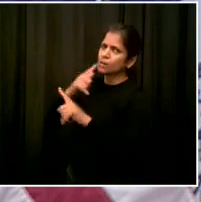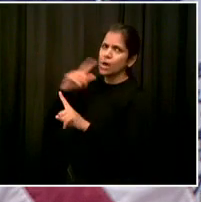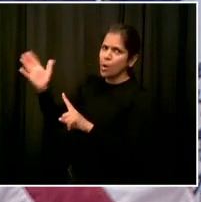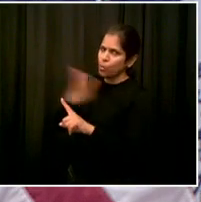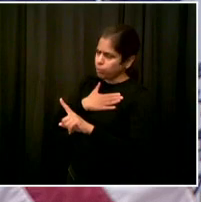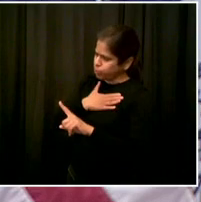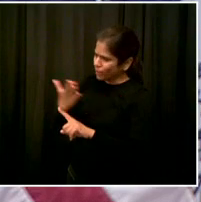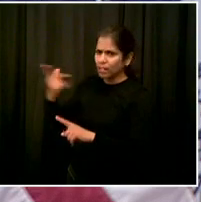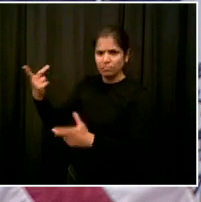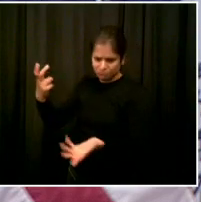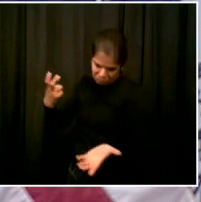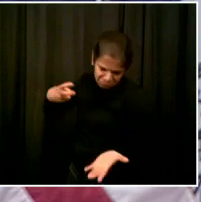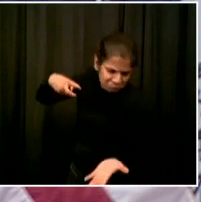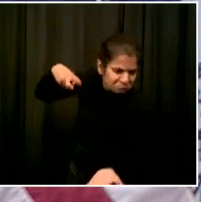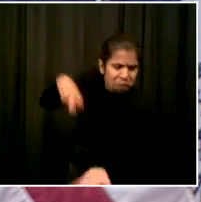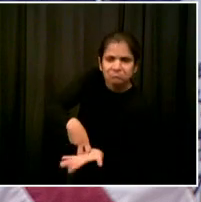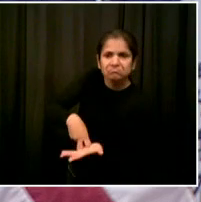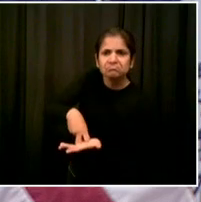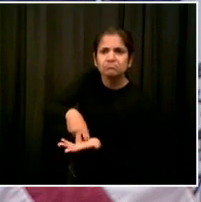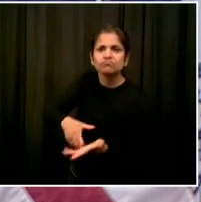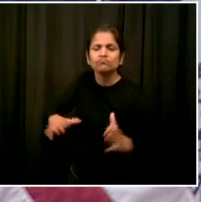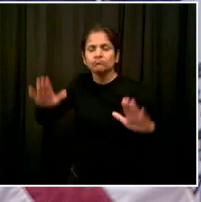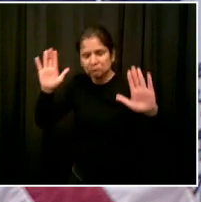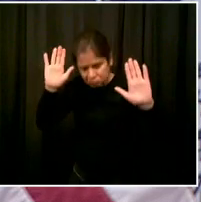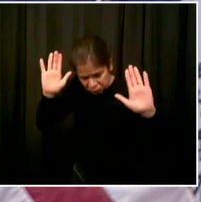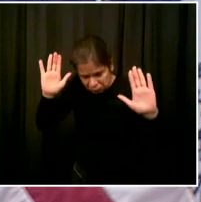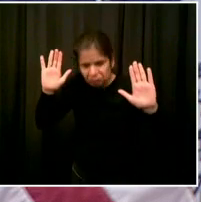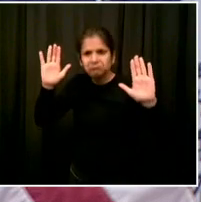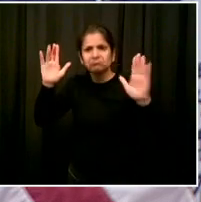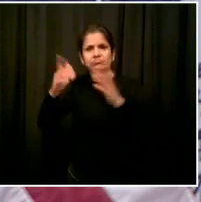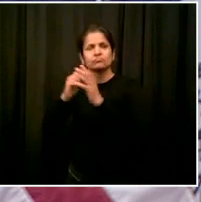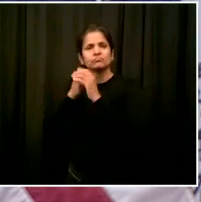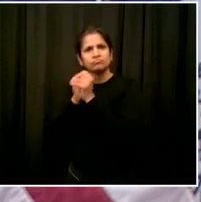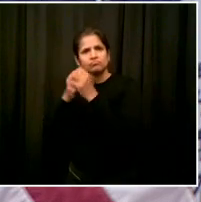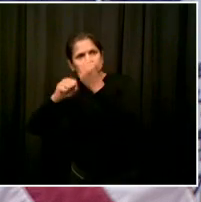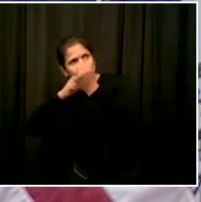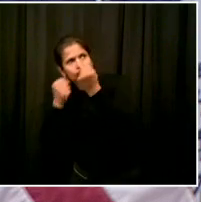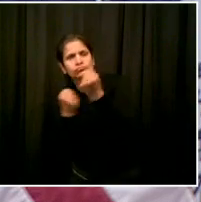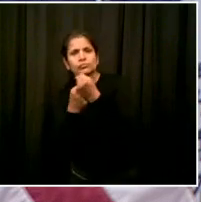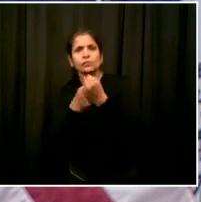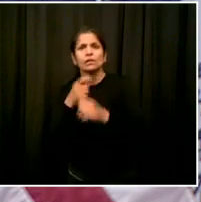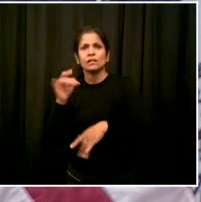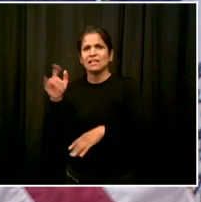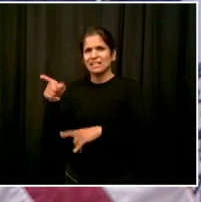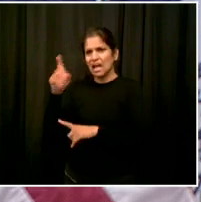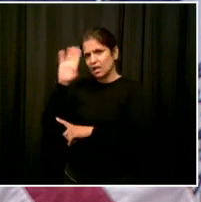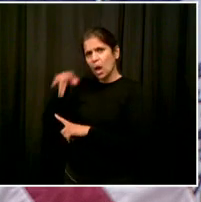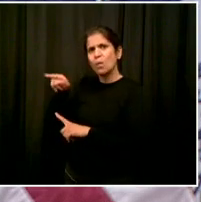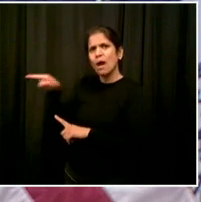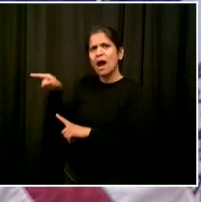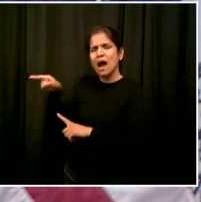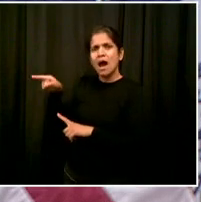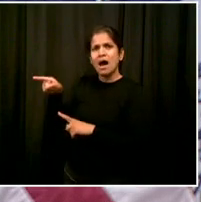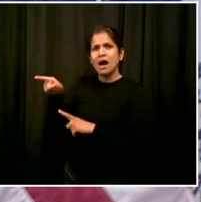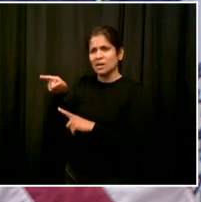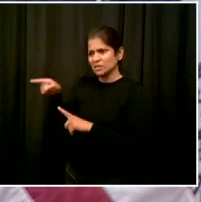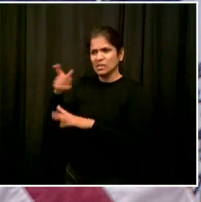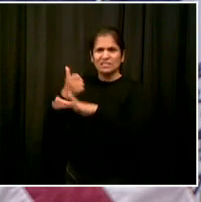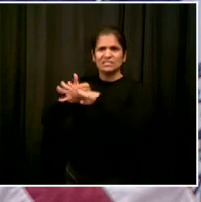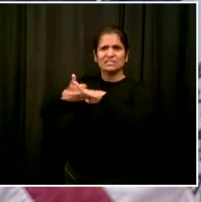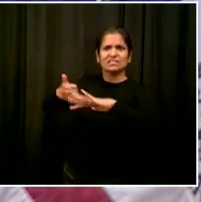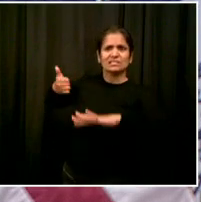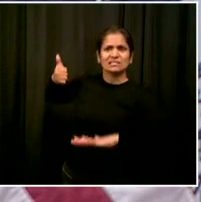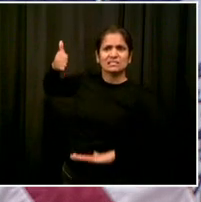highest uniformed officer in the biggest police force in America. He took a knee with the protesters out of respect. He said, none of